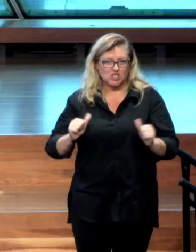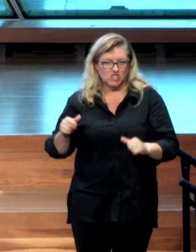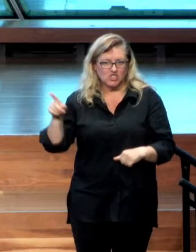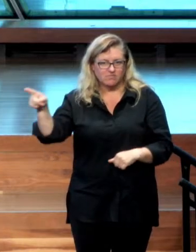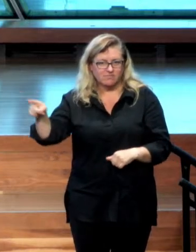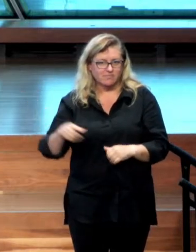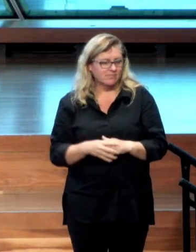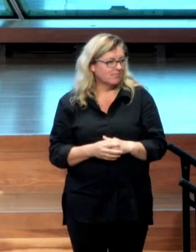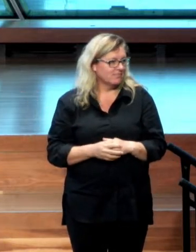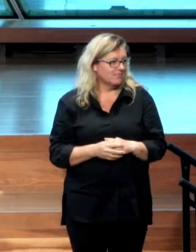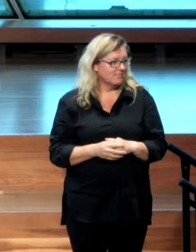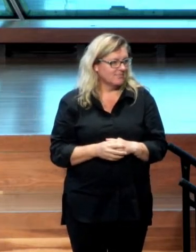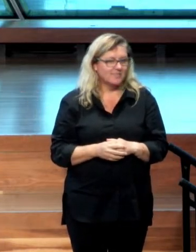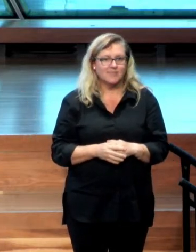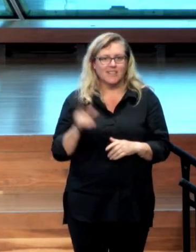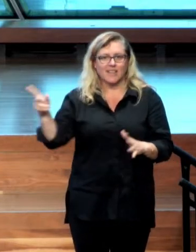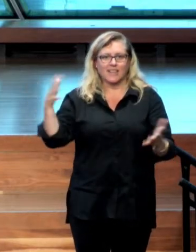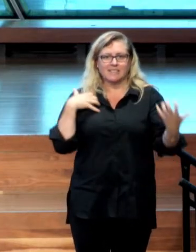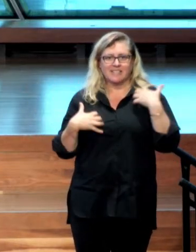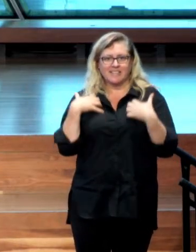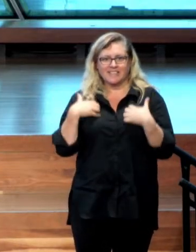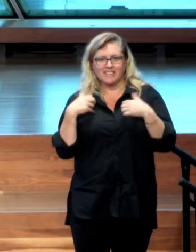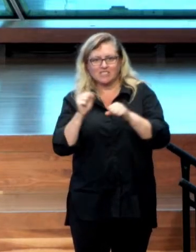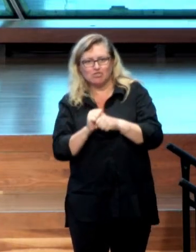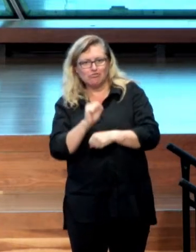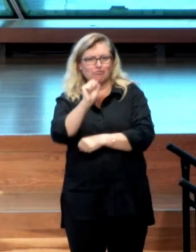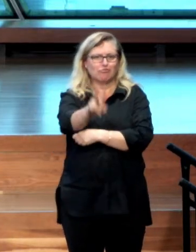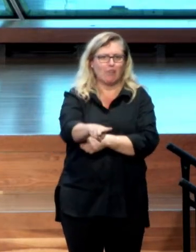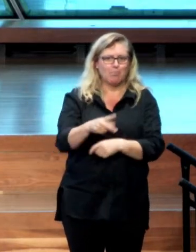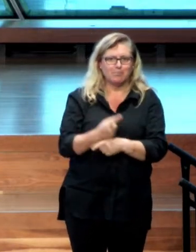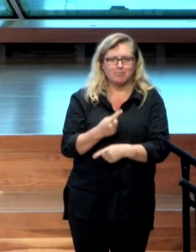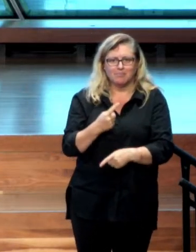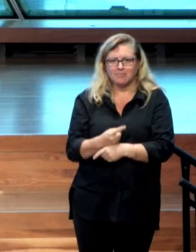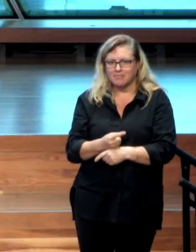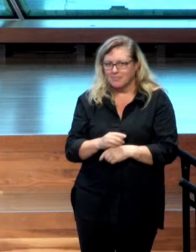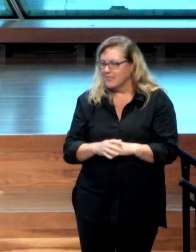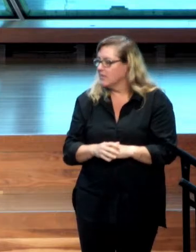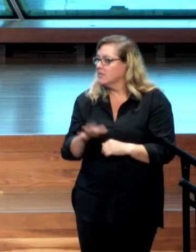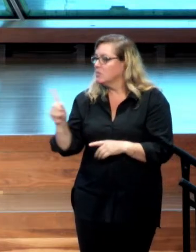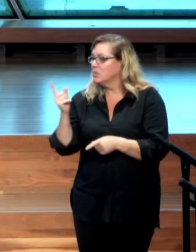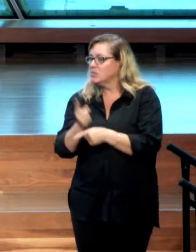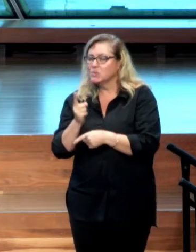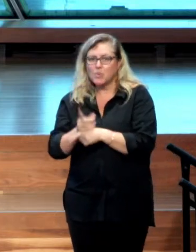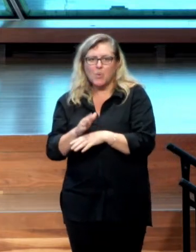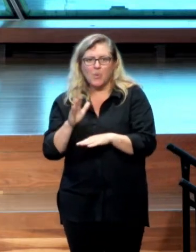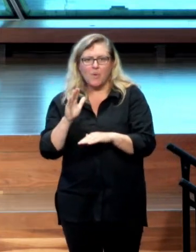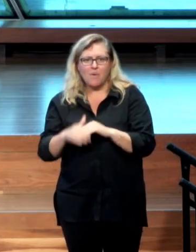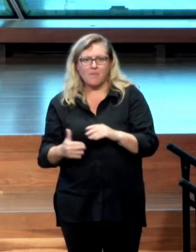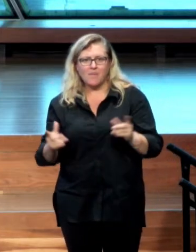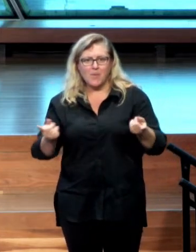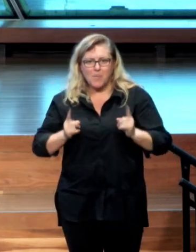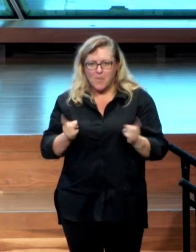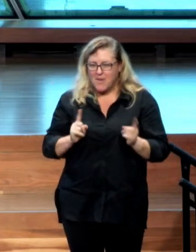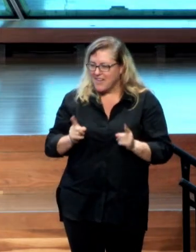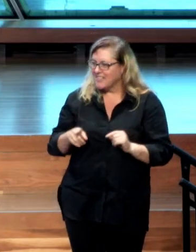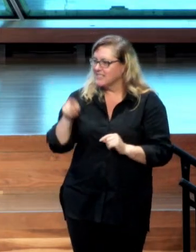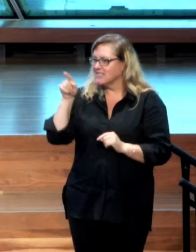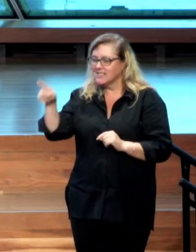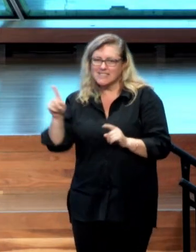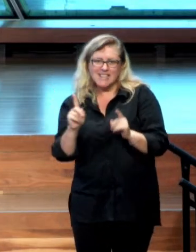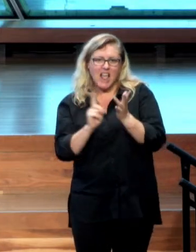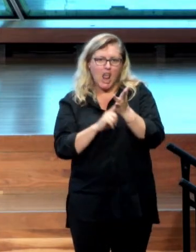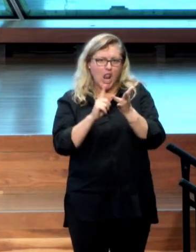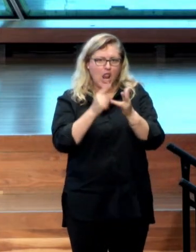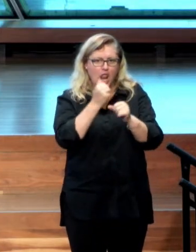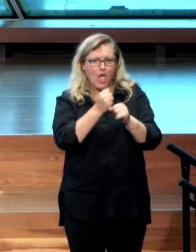good to see that he's so enthusiastic. We were talking about this being the Logies or